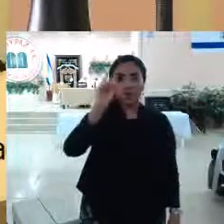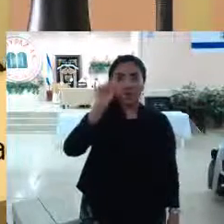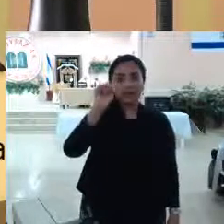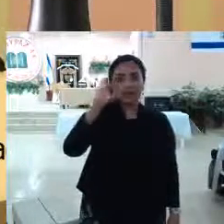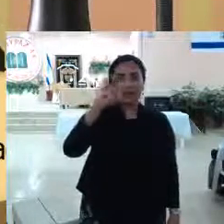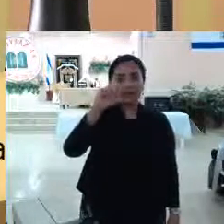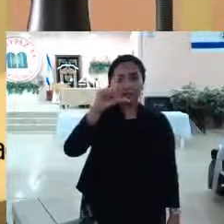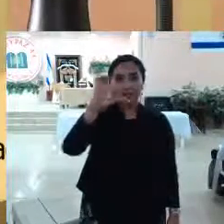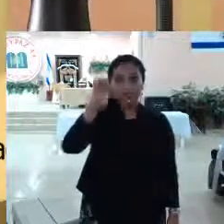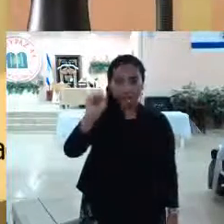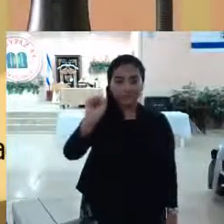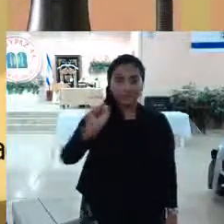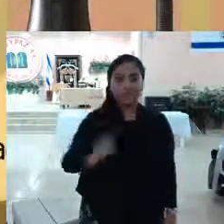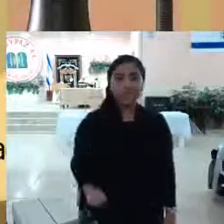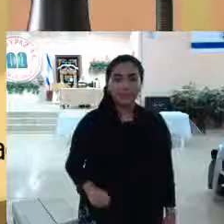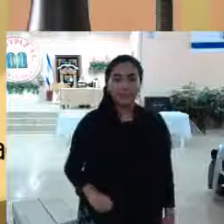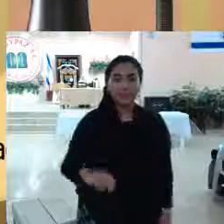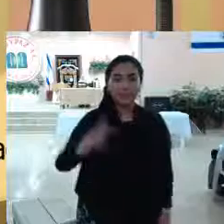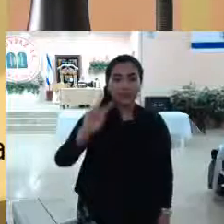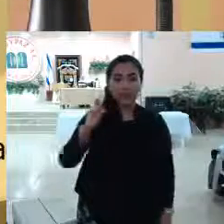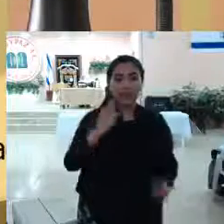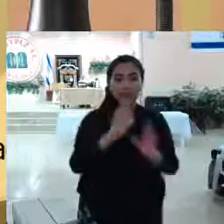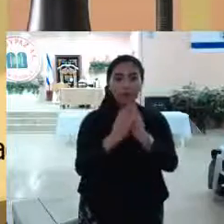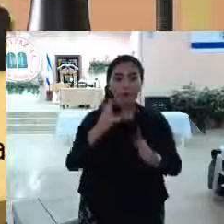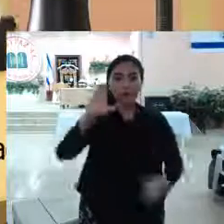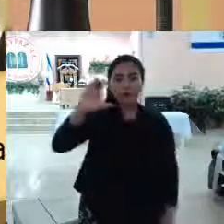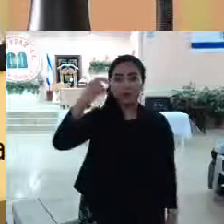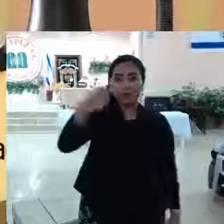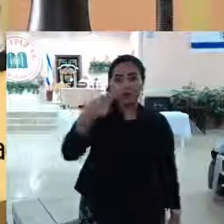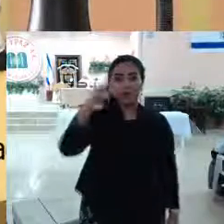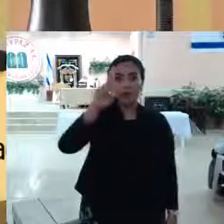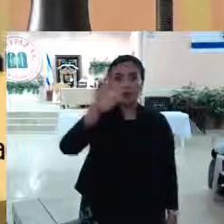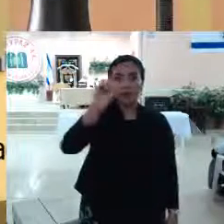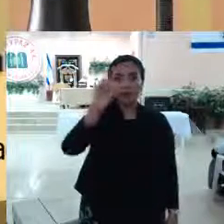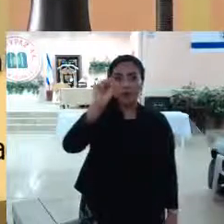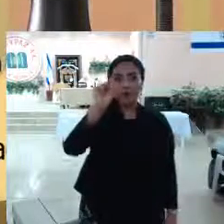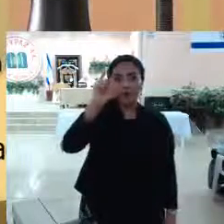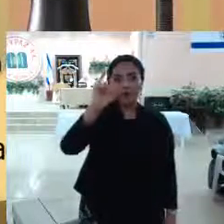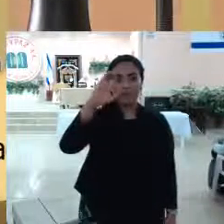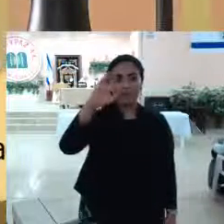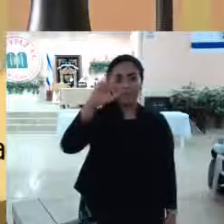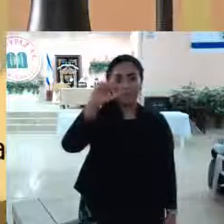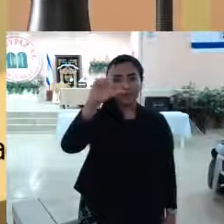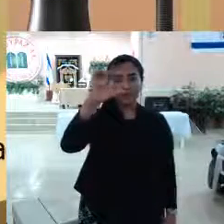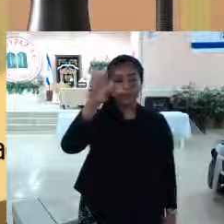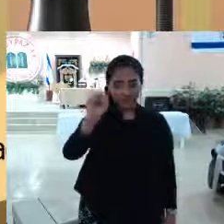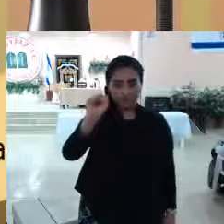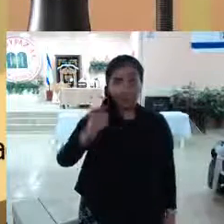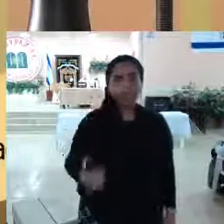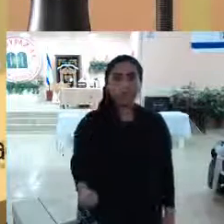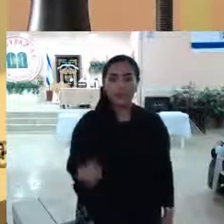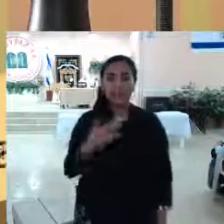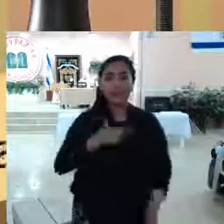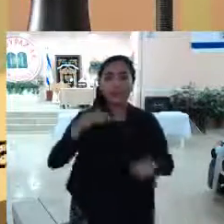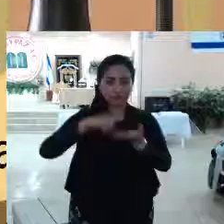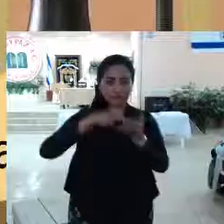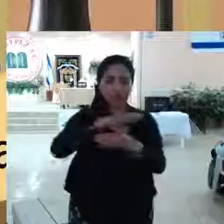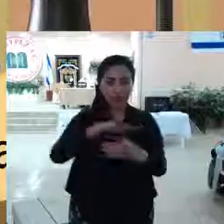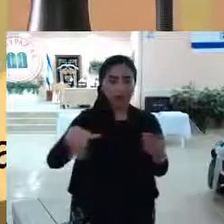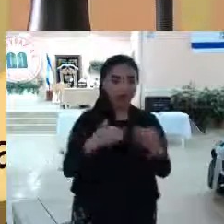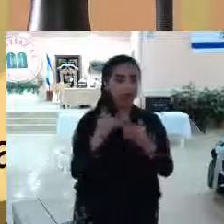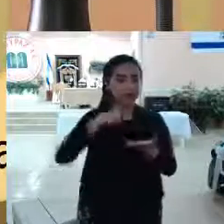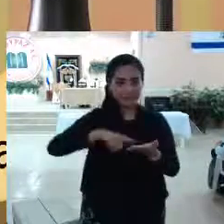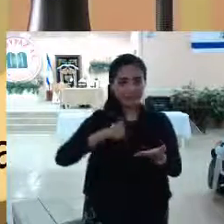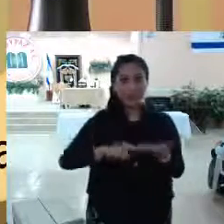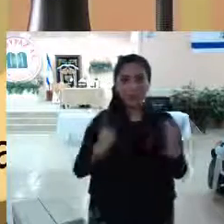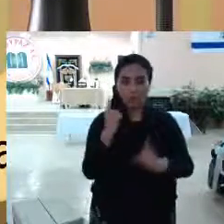In Chronicles, vamos a ir hacia allá. let's go there. Segunda de Crónicas. Second book of Por favor, Chronicles, lo buscamos please. todos. We'll look